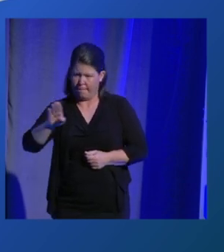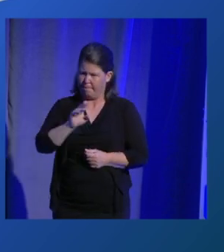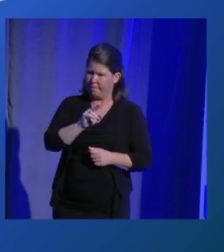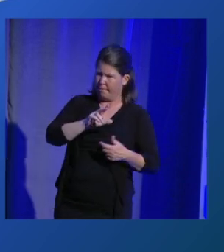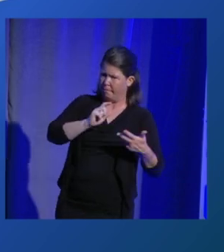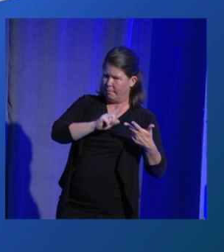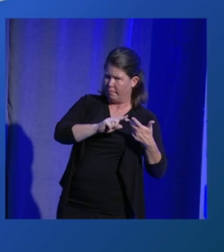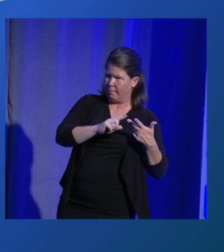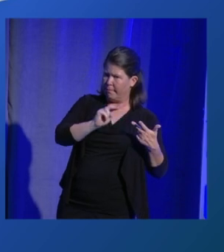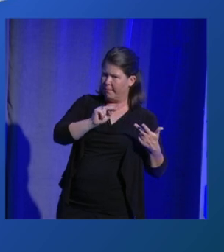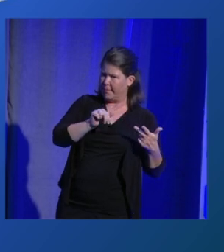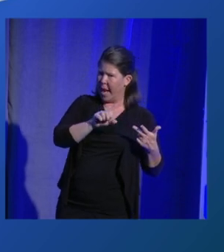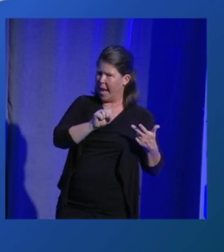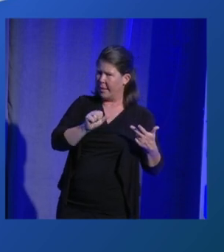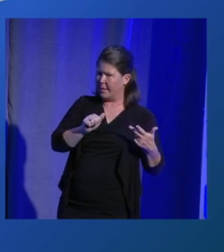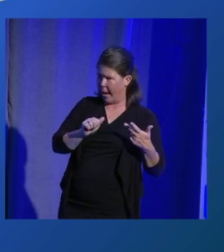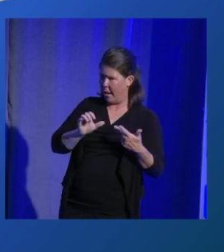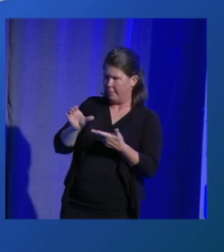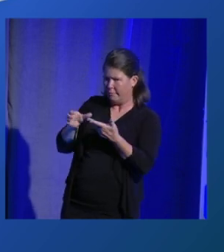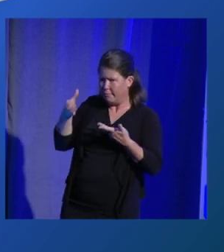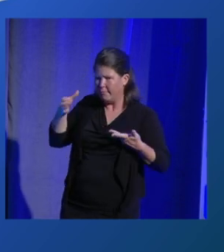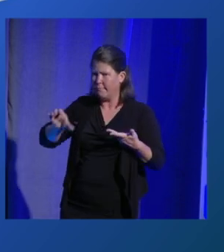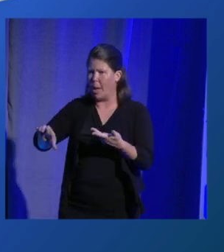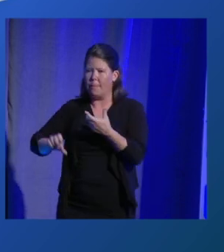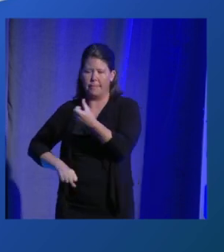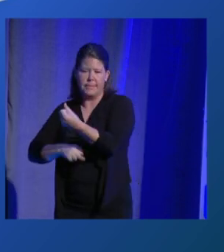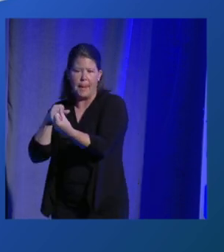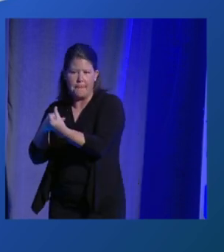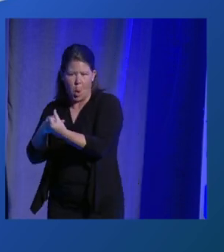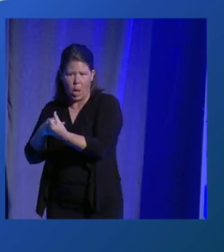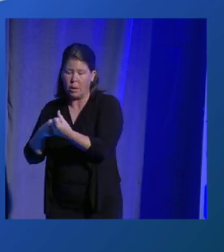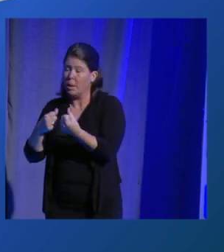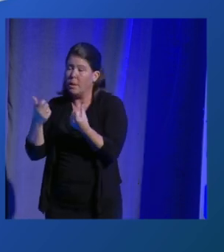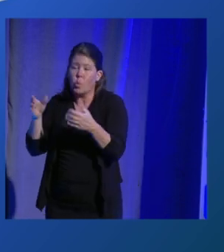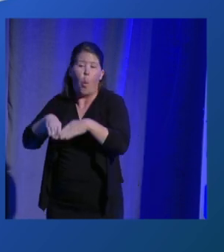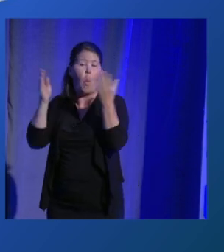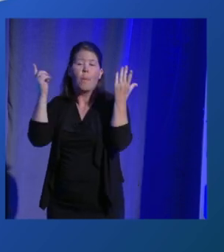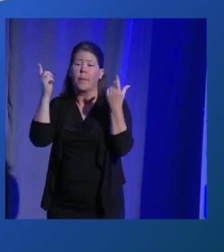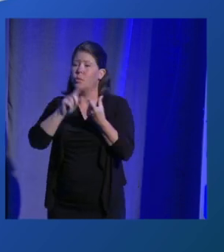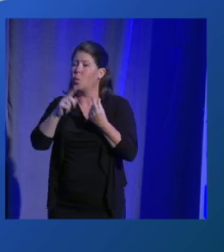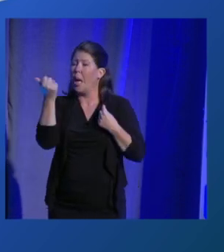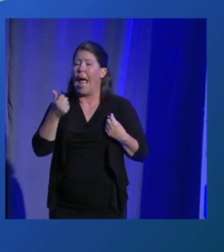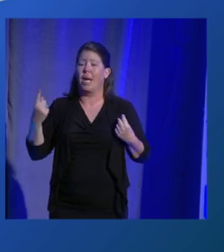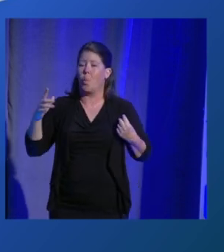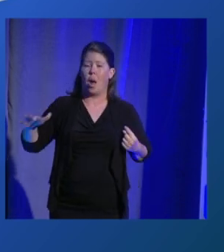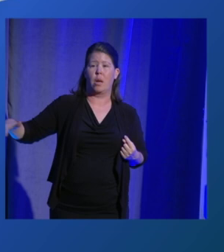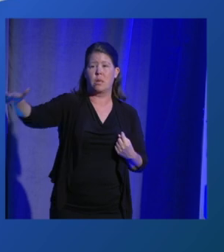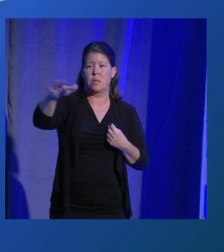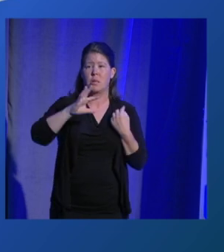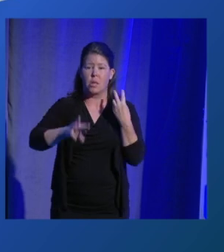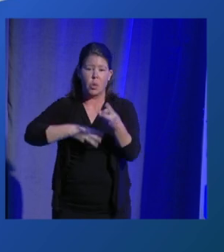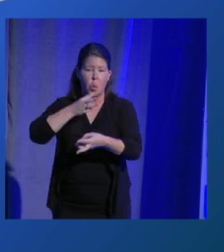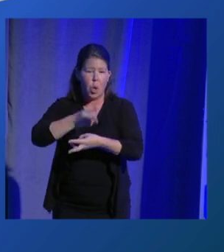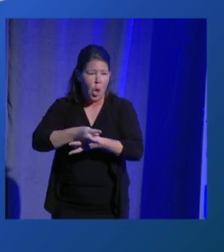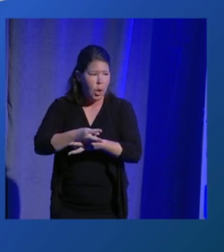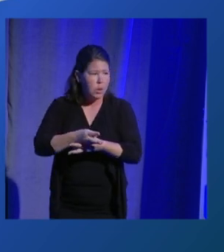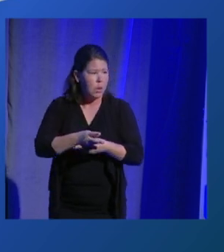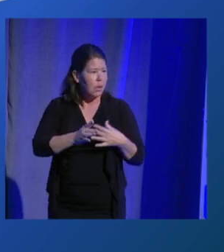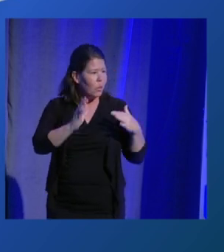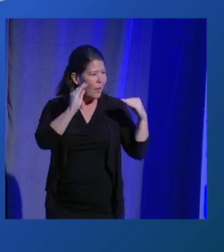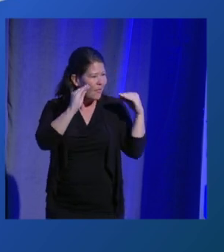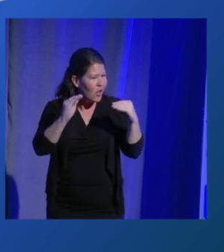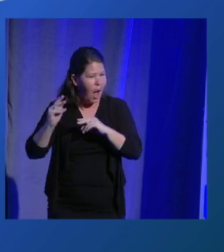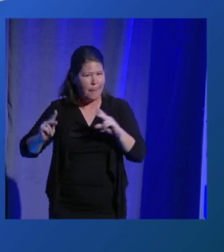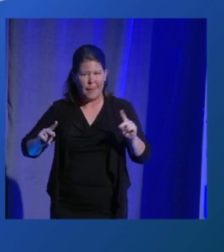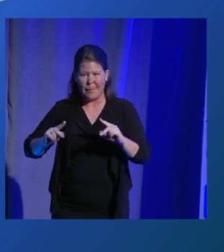in the world uh we held a number of Education projects around the globe to teach people how to collect quality training